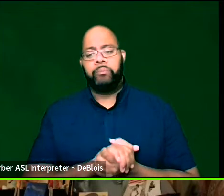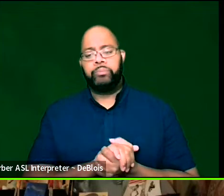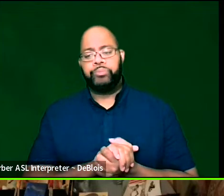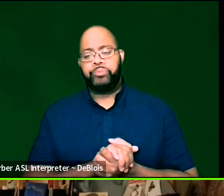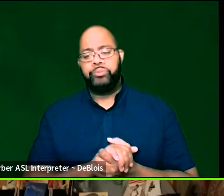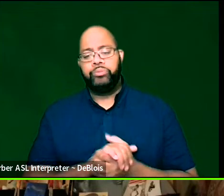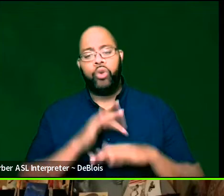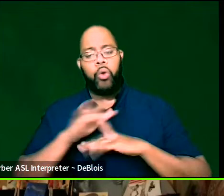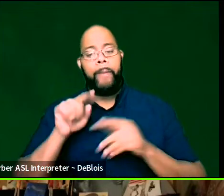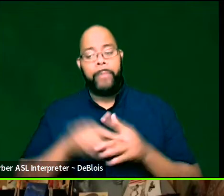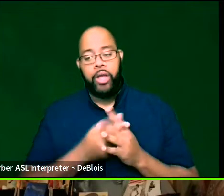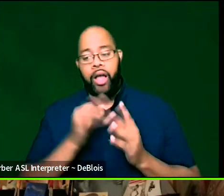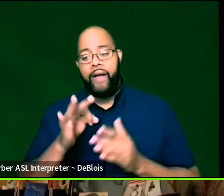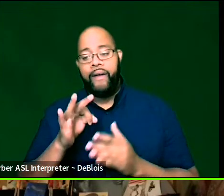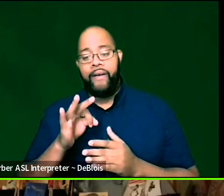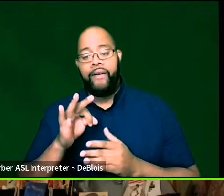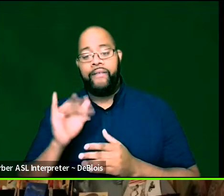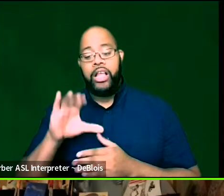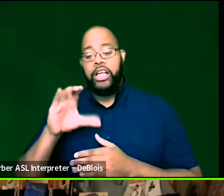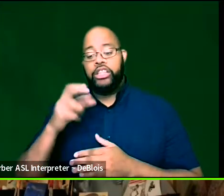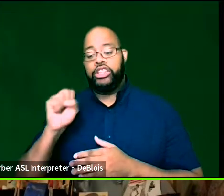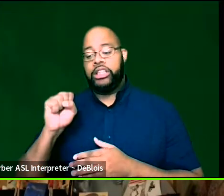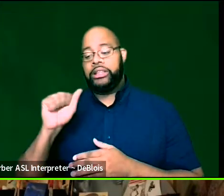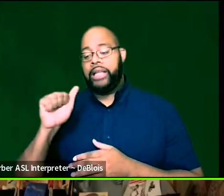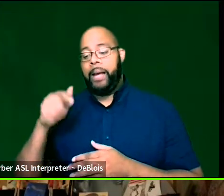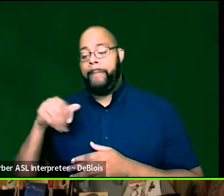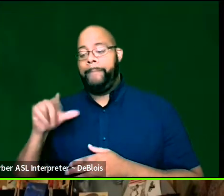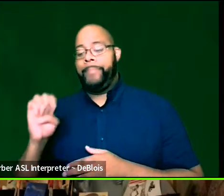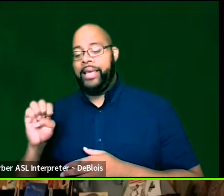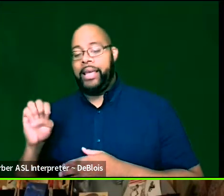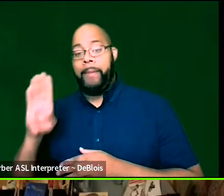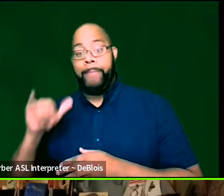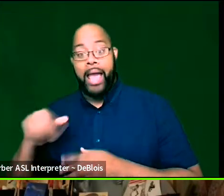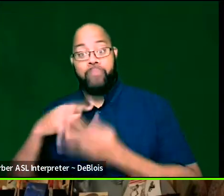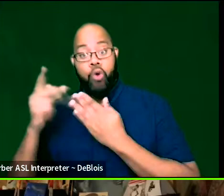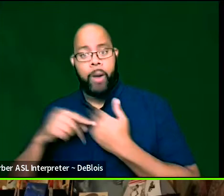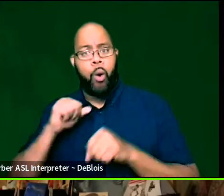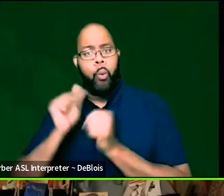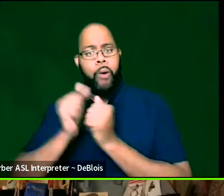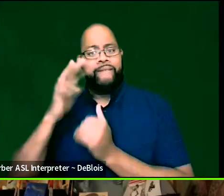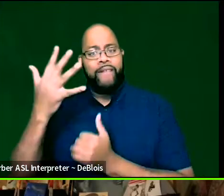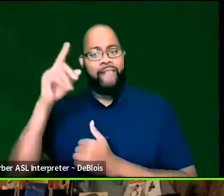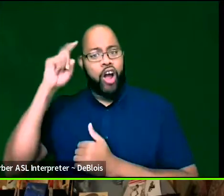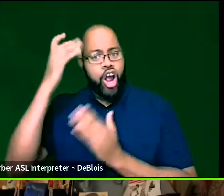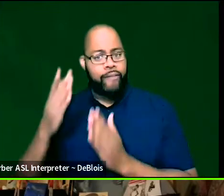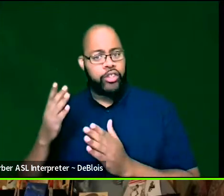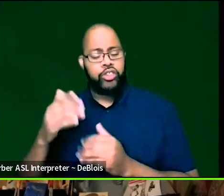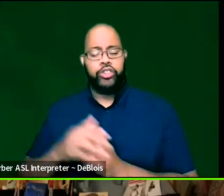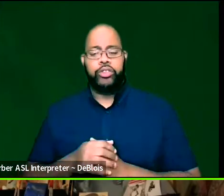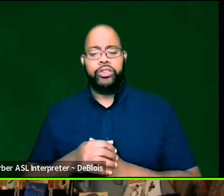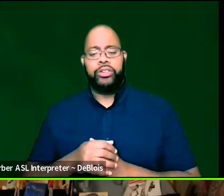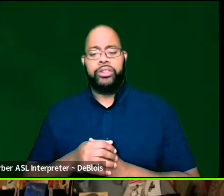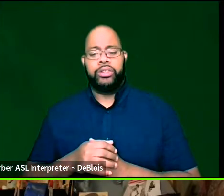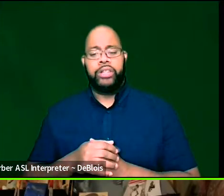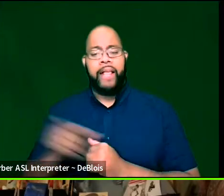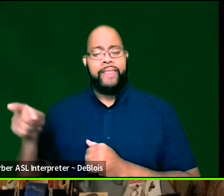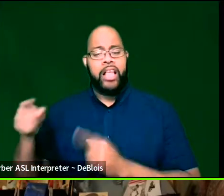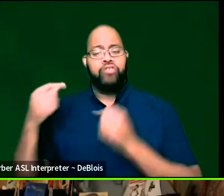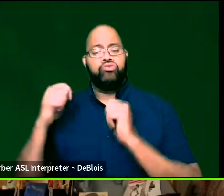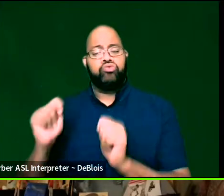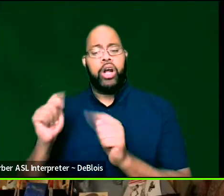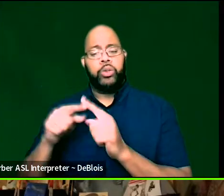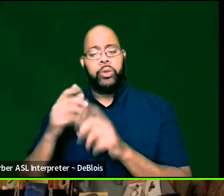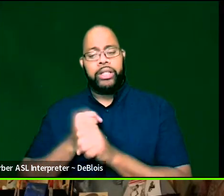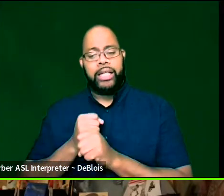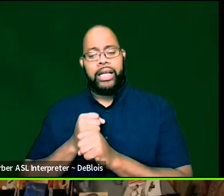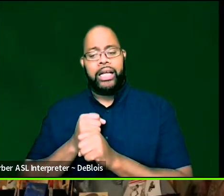the early beginnings of the Chesapeake Bay program, and I've worked with 5 governors and 4 or 5 governors, and they were trying to